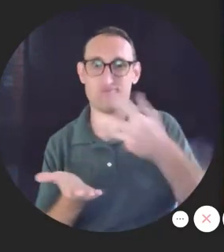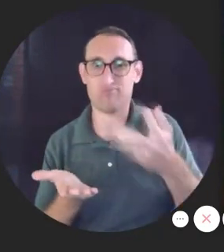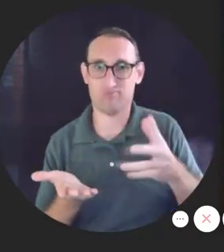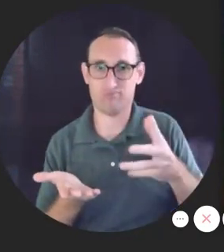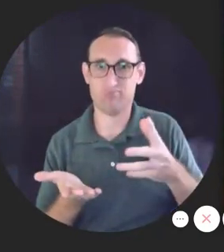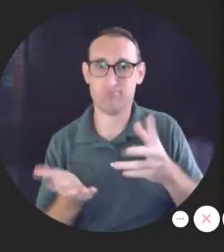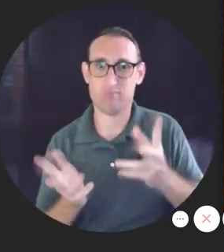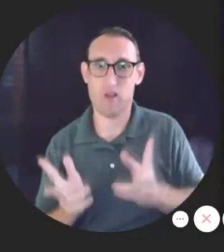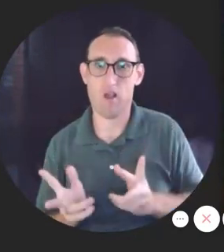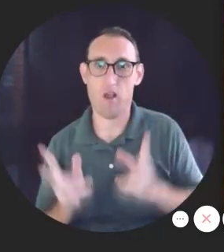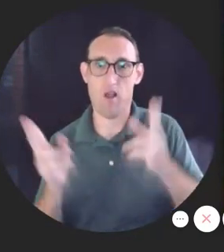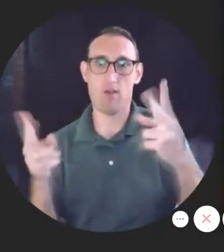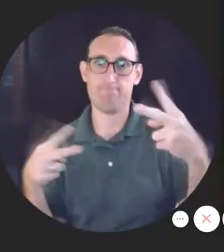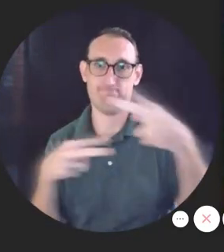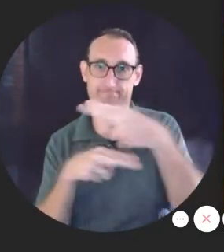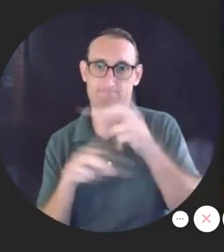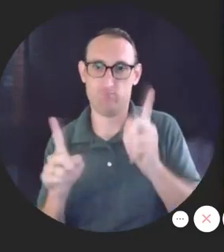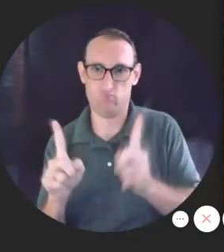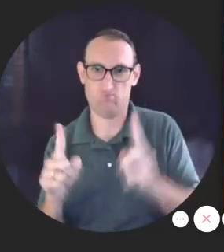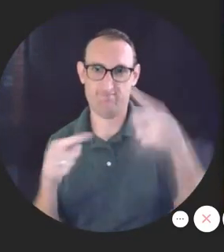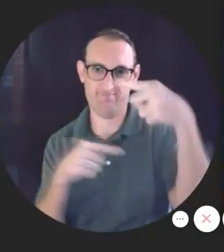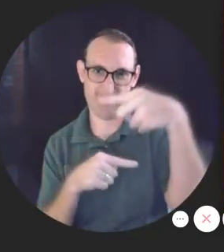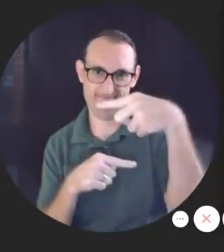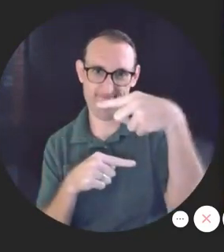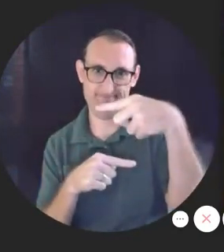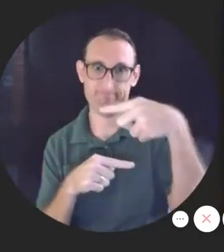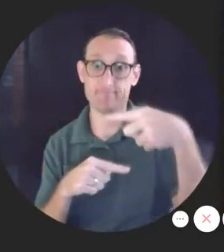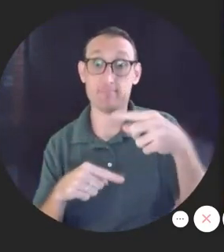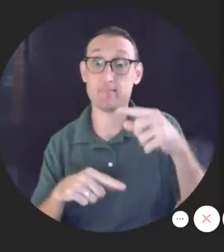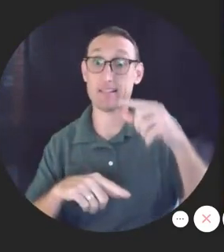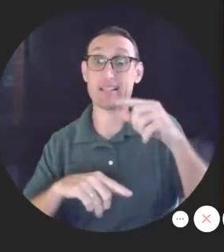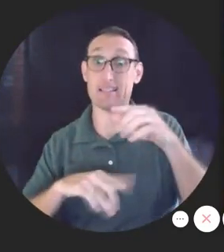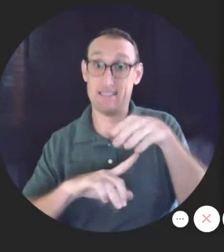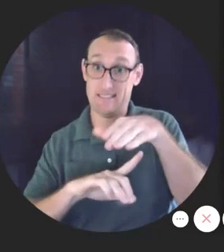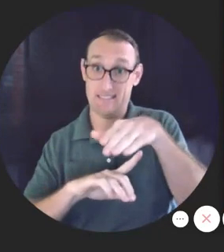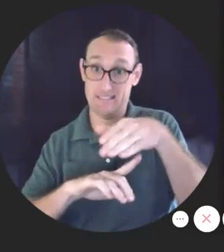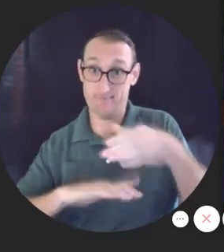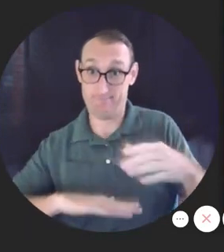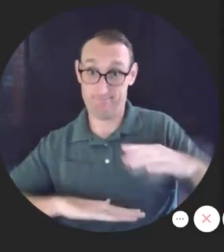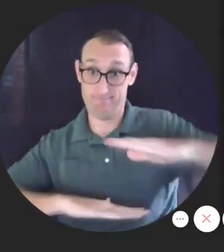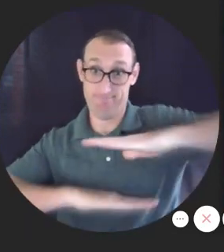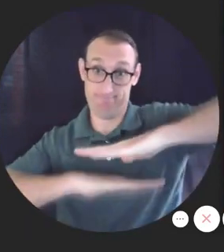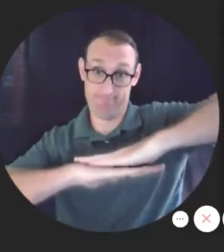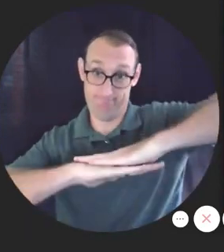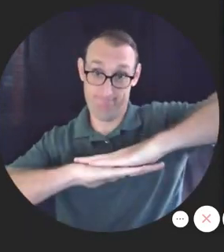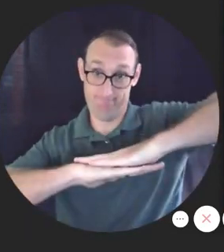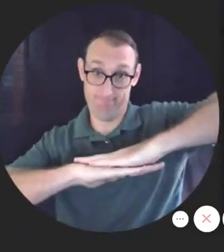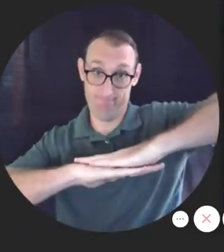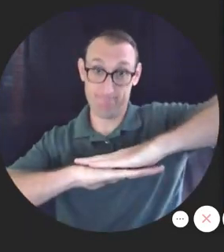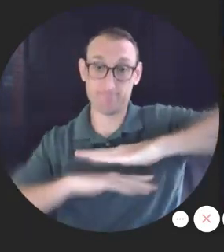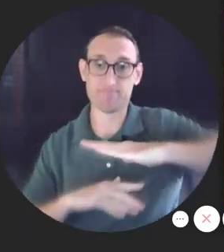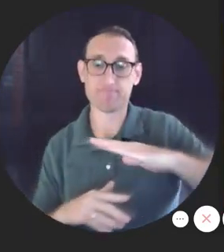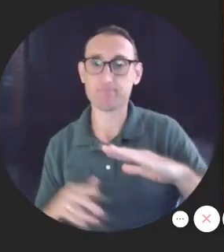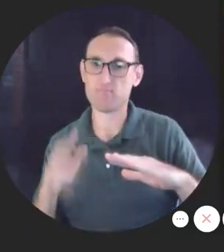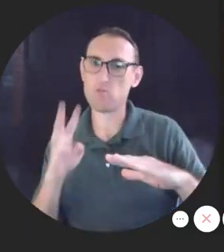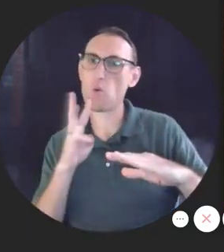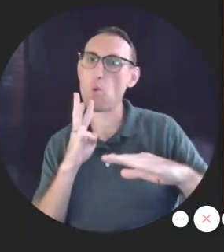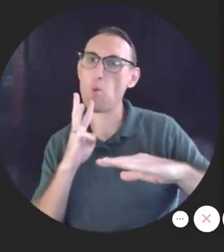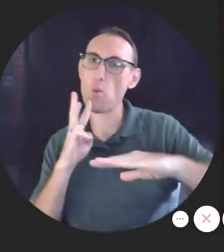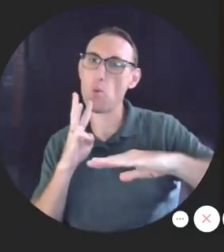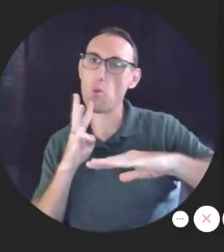cut it out into a square. I'm going to place it over the leaf, and then we're going to bring in some water